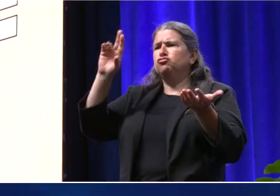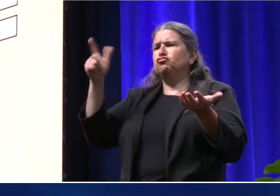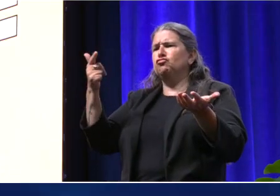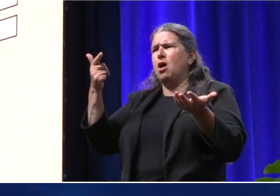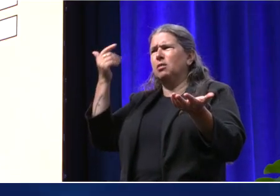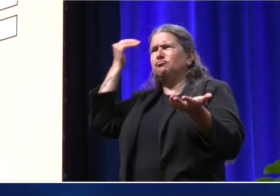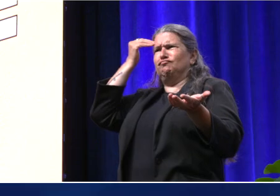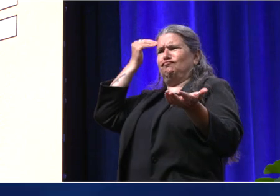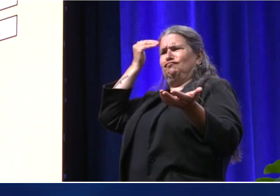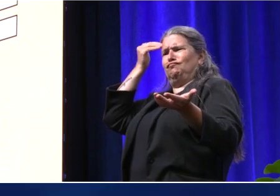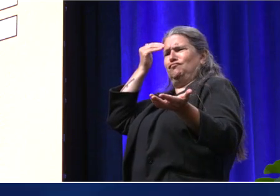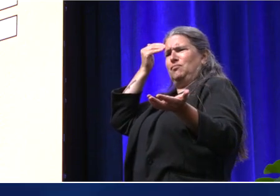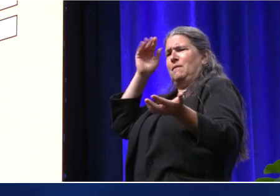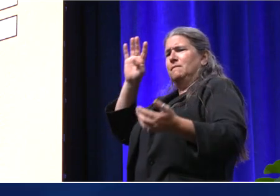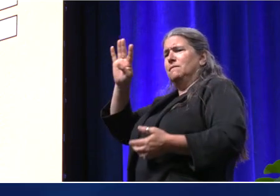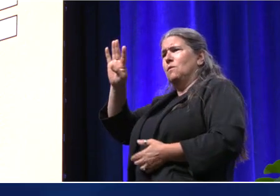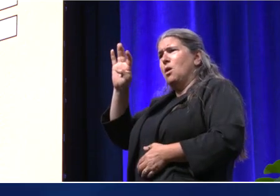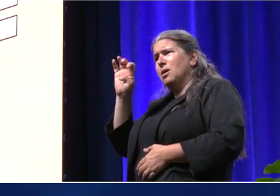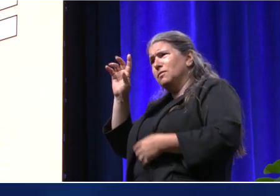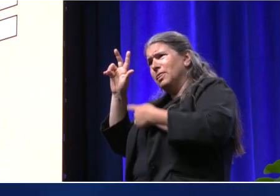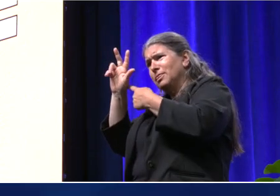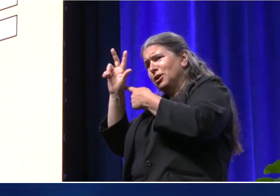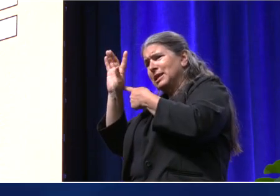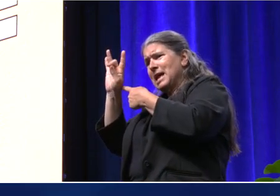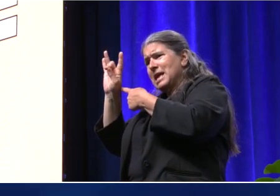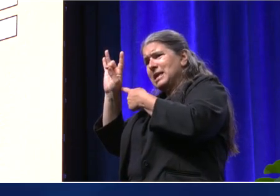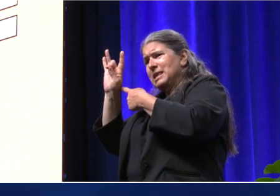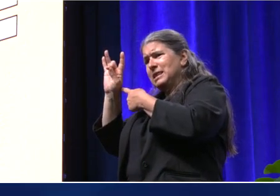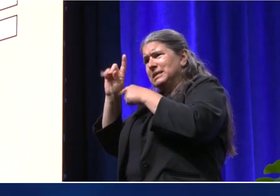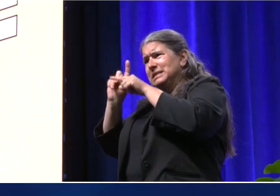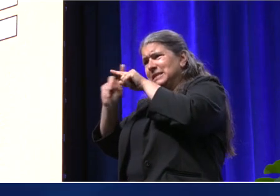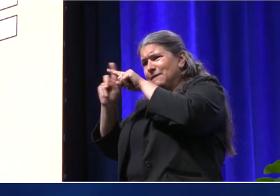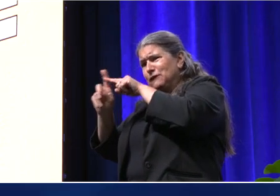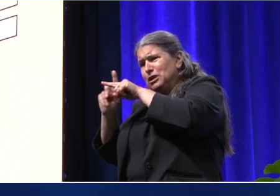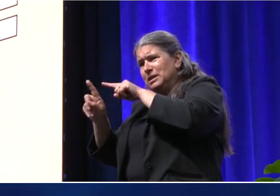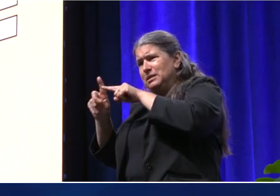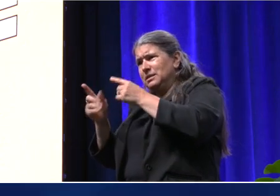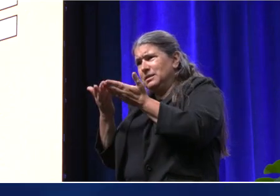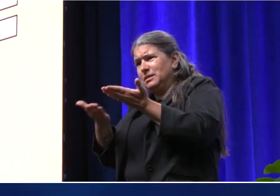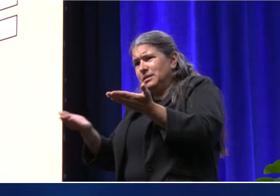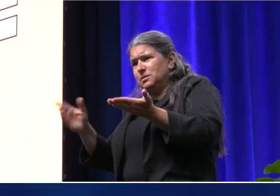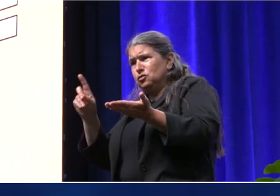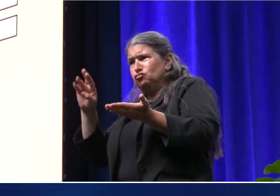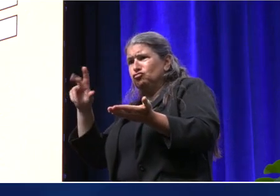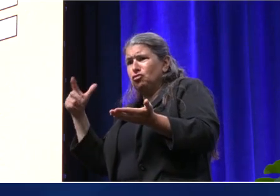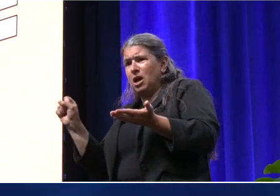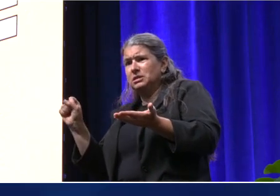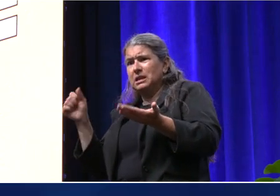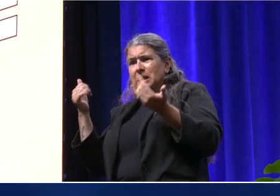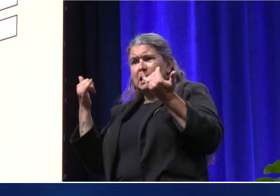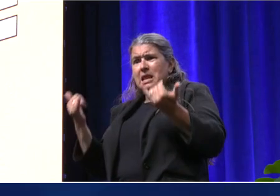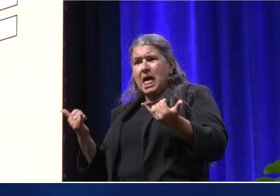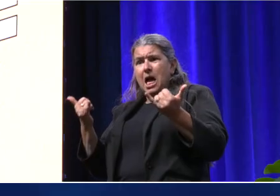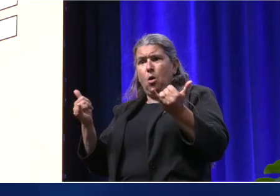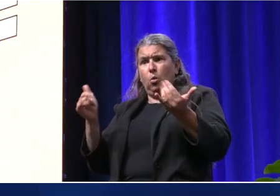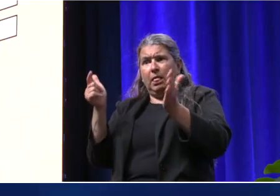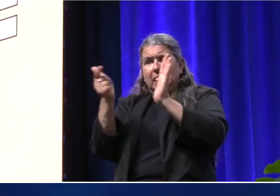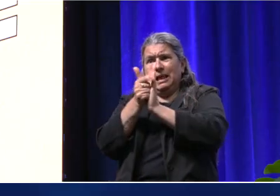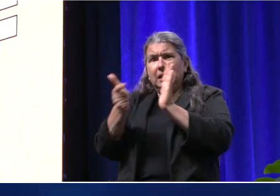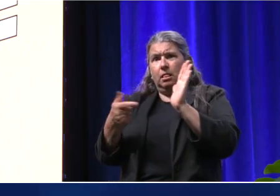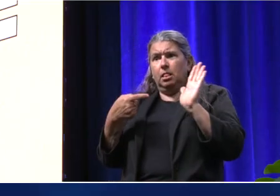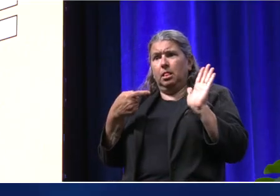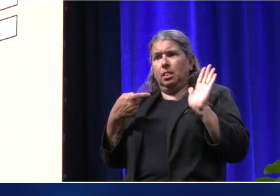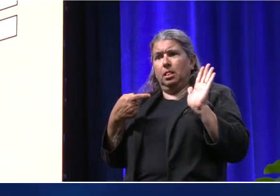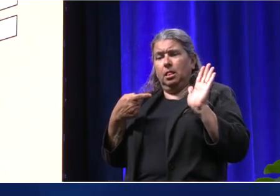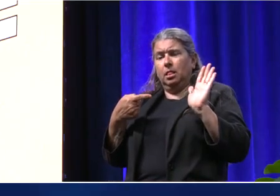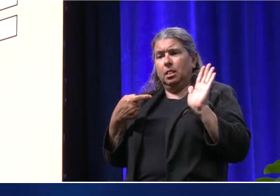drug supply, it's Russian roulette. You don't exactly know what that patient has got. So we get samples from